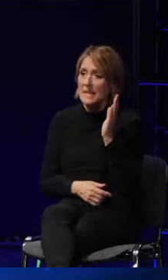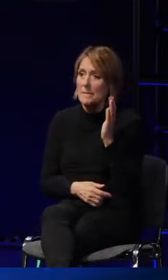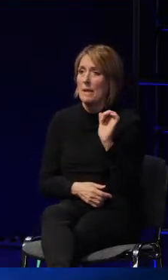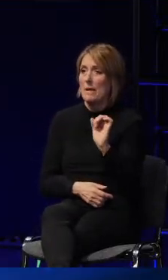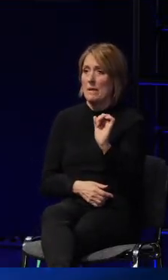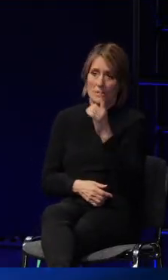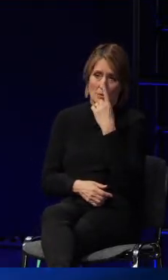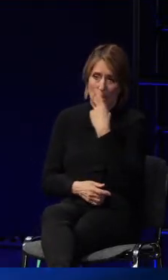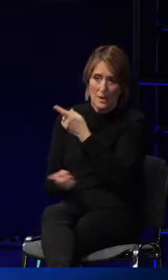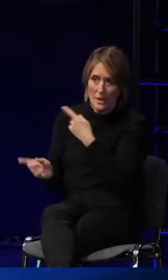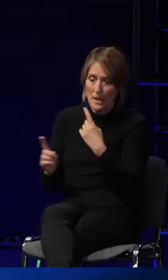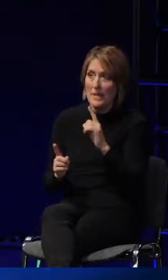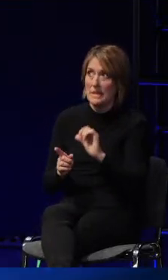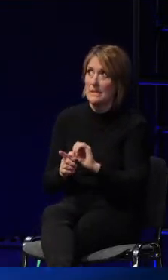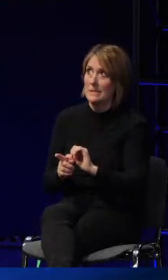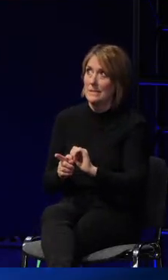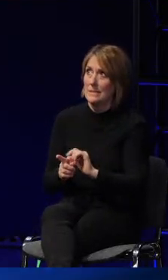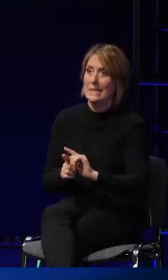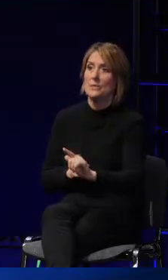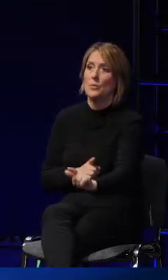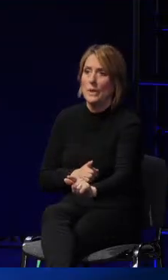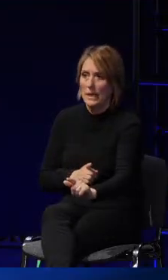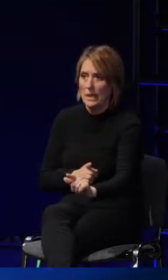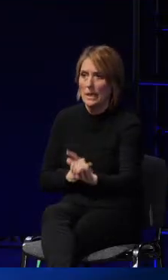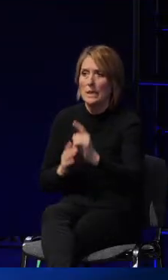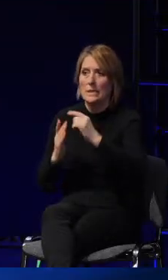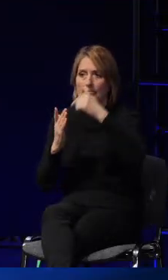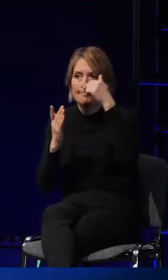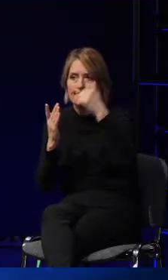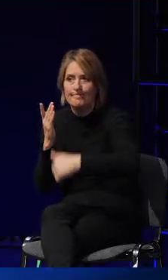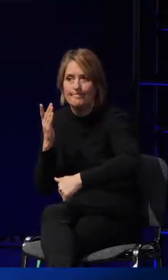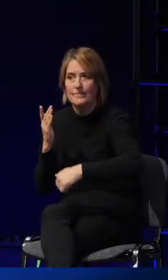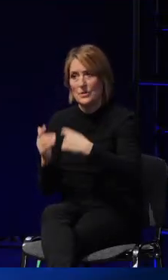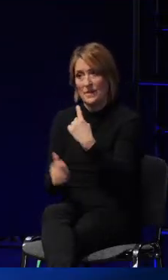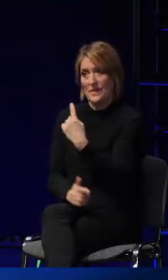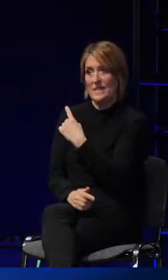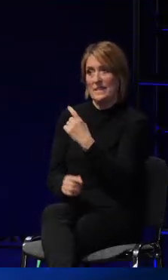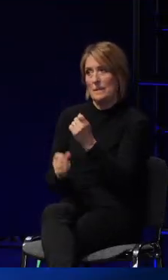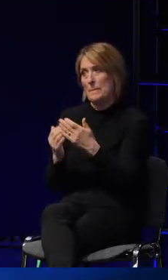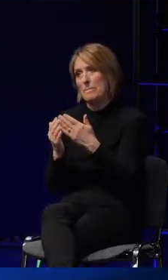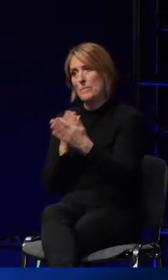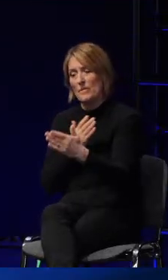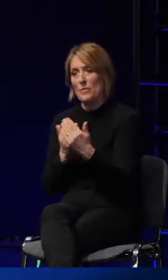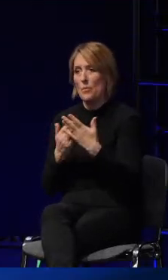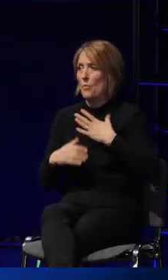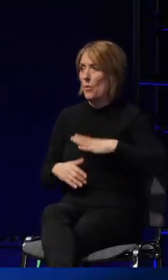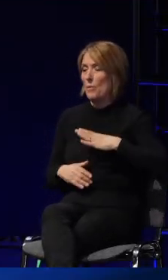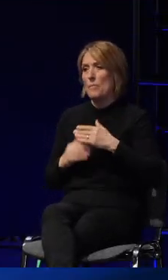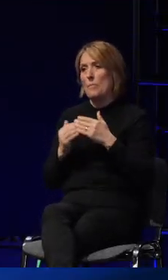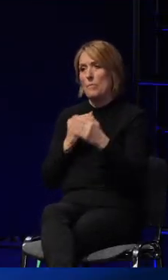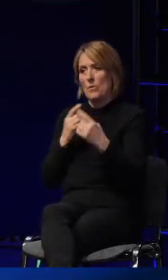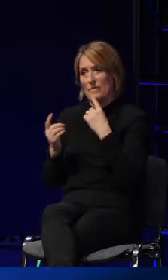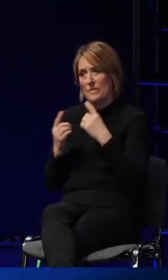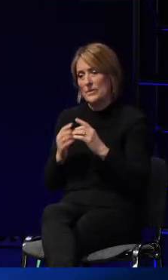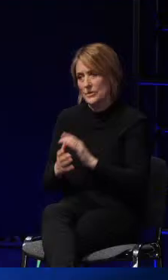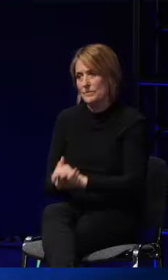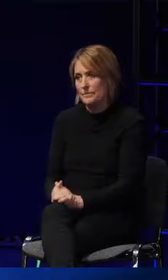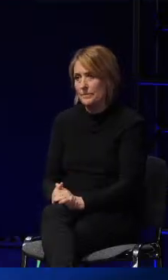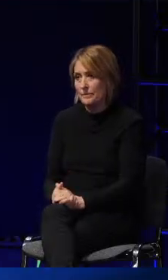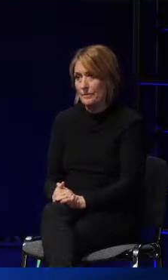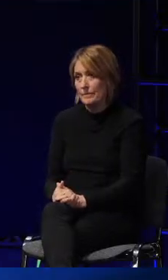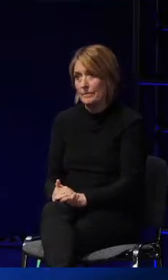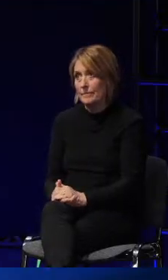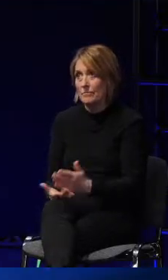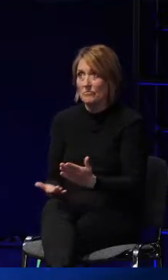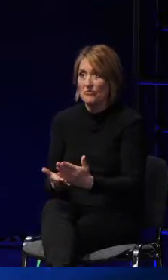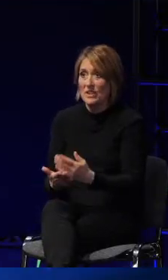and find out about next week that delve into these topics further, if you want more information, because it's important.